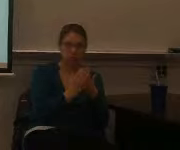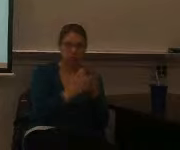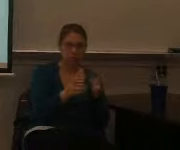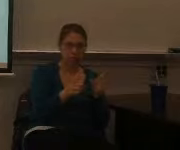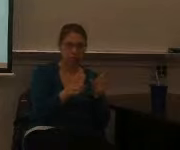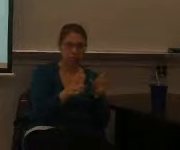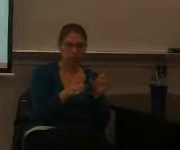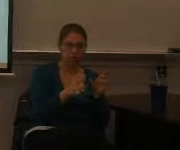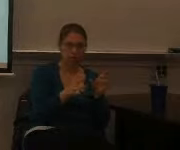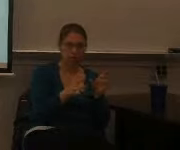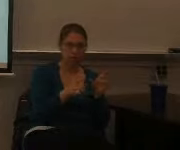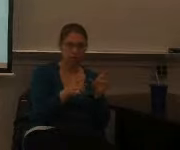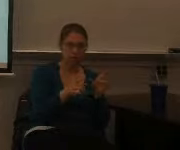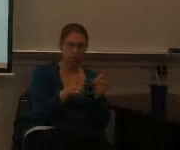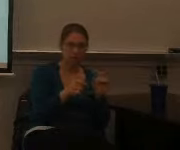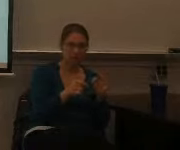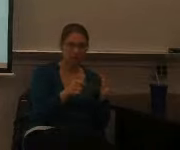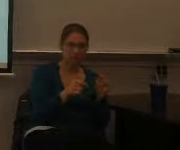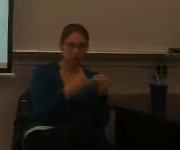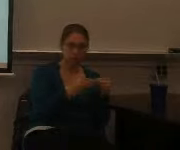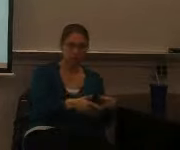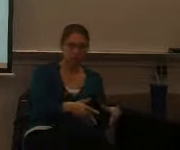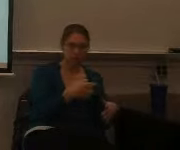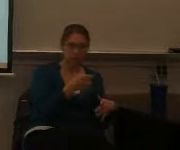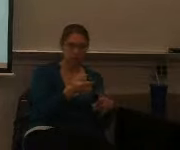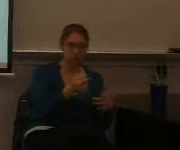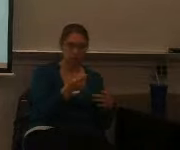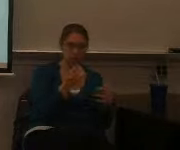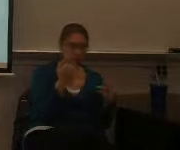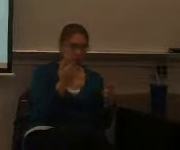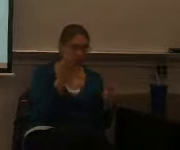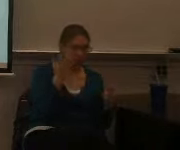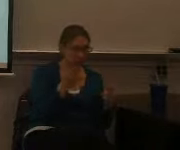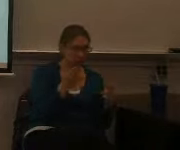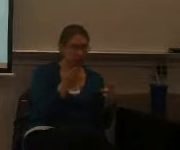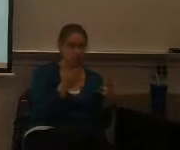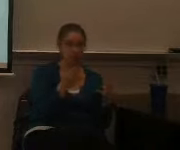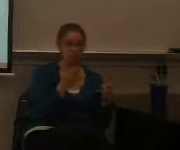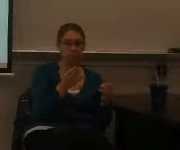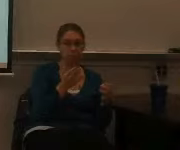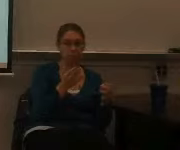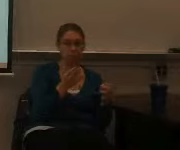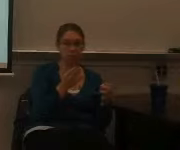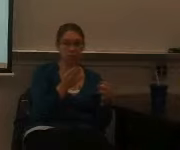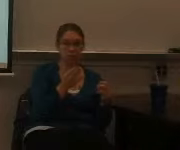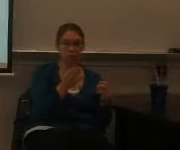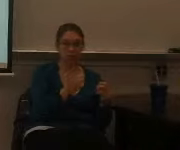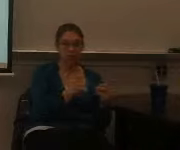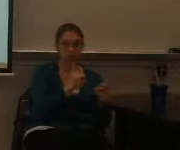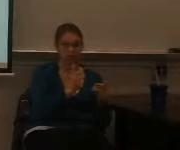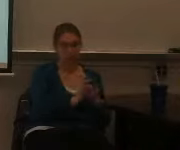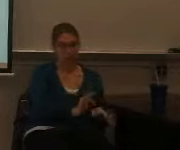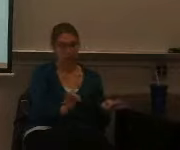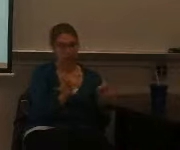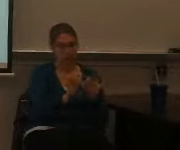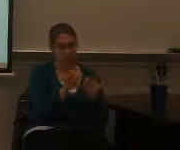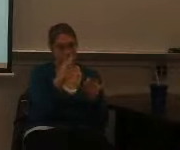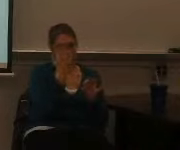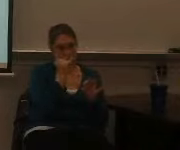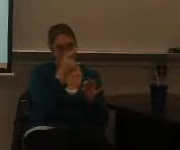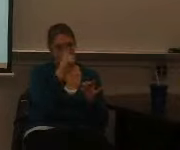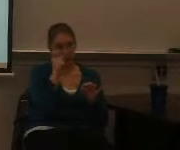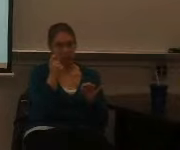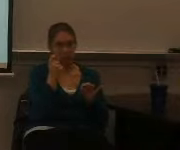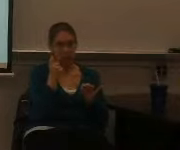much of a proportion of the nitrogen loss that you'd hope it would, it is important